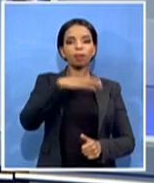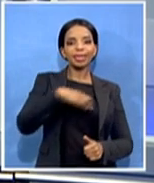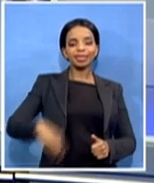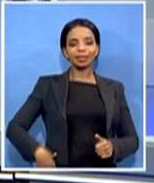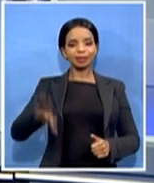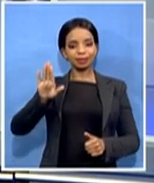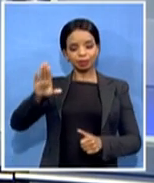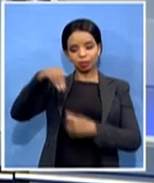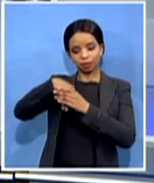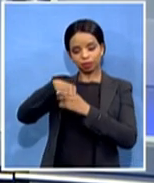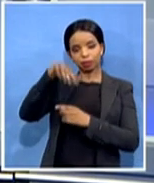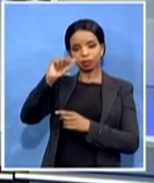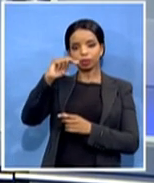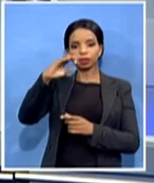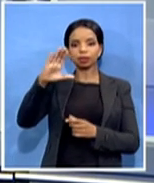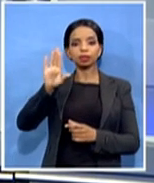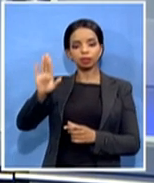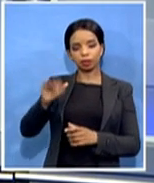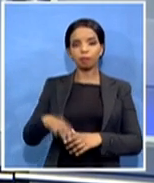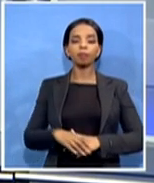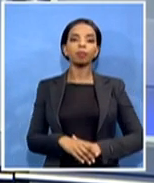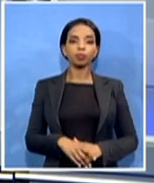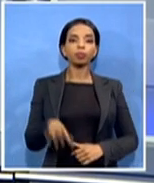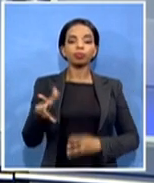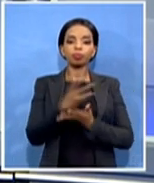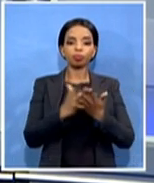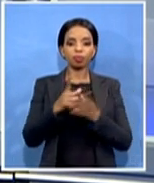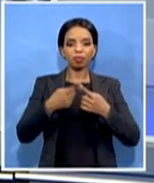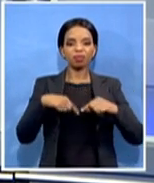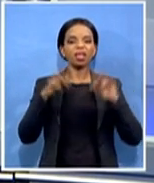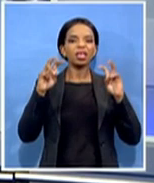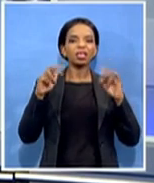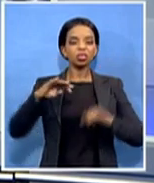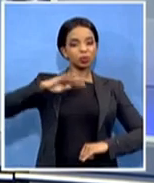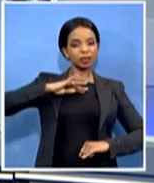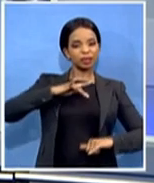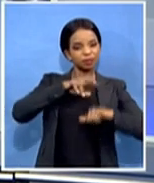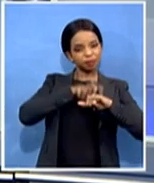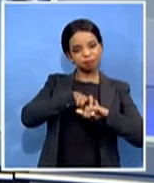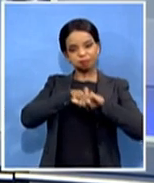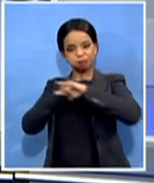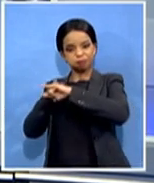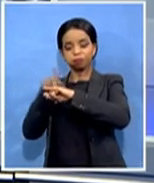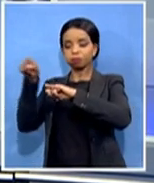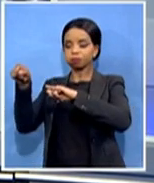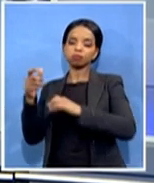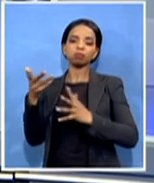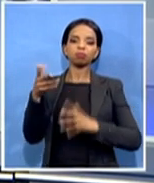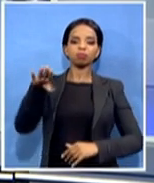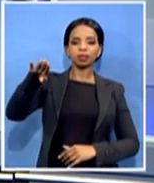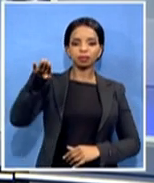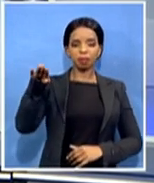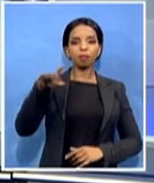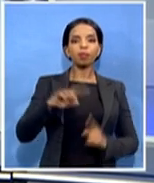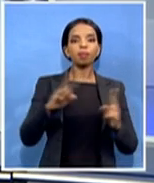this SANDF flight to Zimbabwe, and giving us some details as to what sort of internal processes and his take on the public